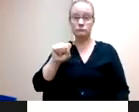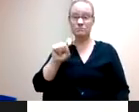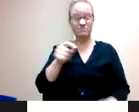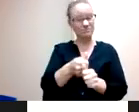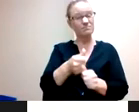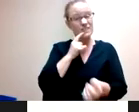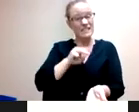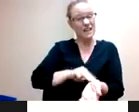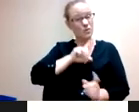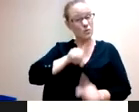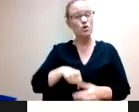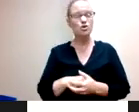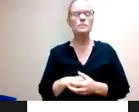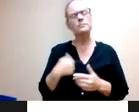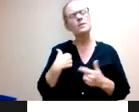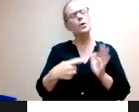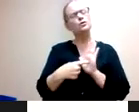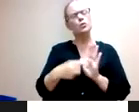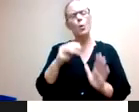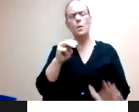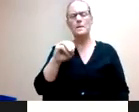So let's look at one.